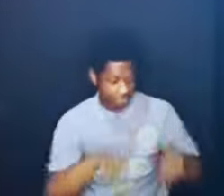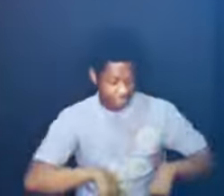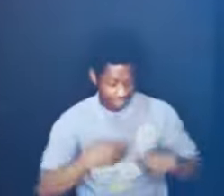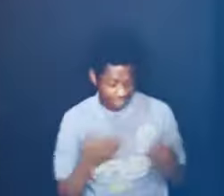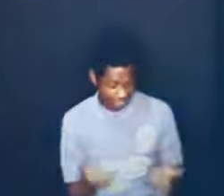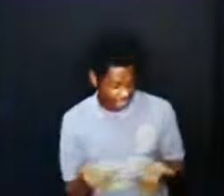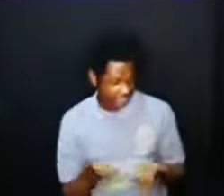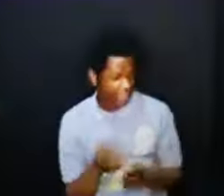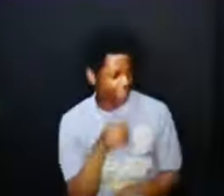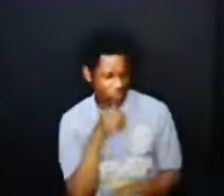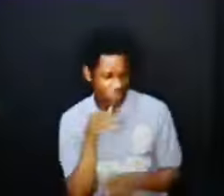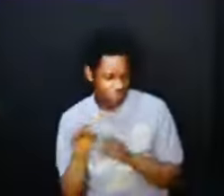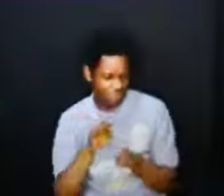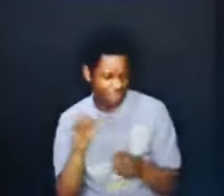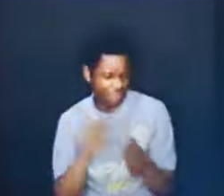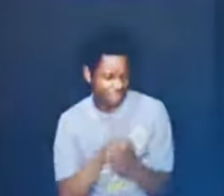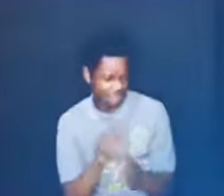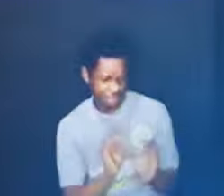don't behave